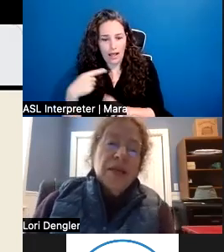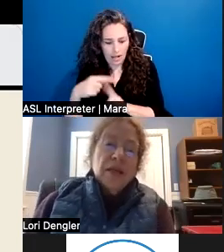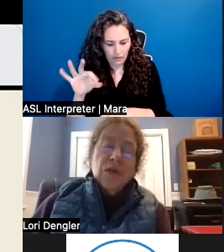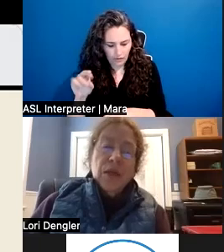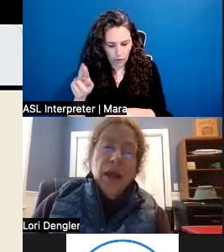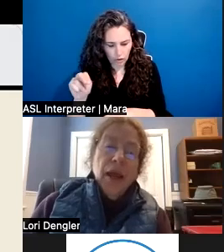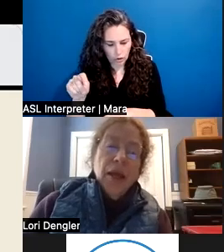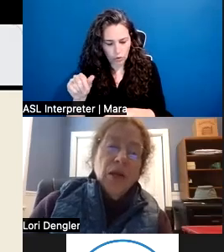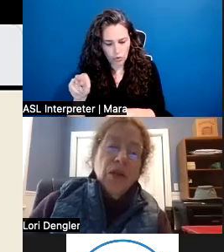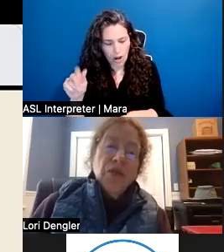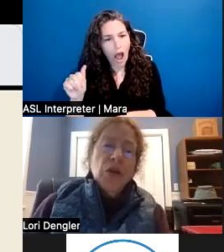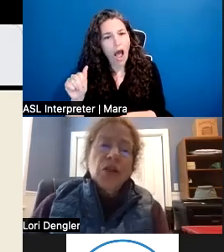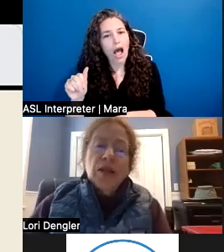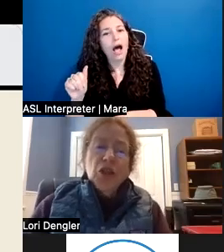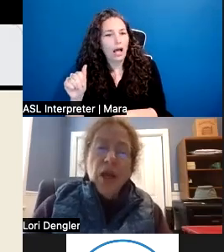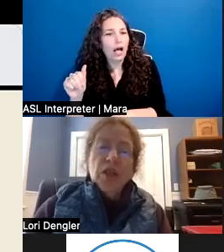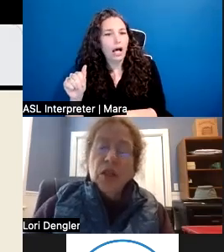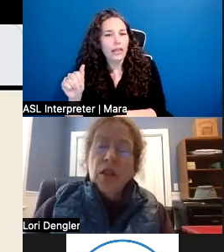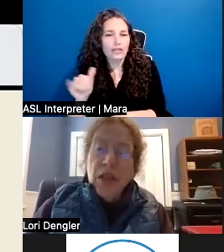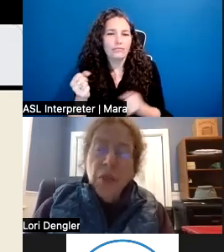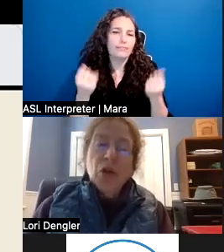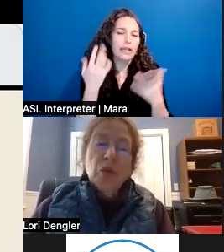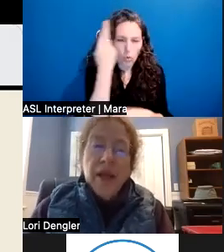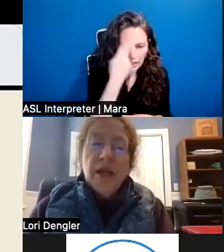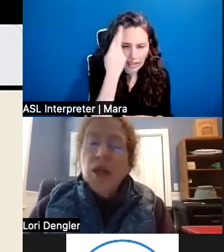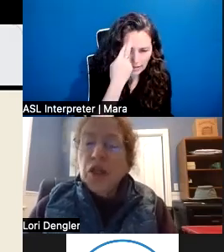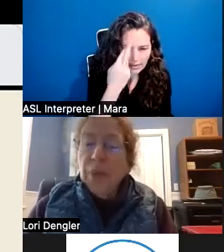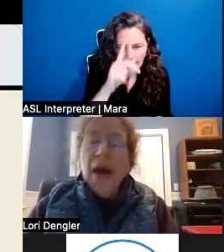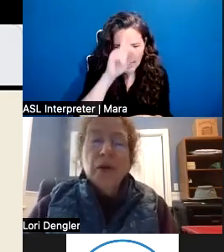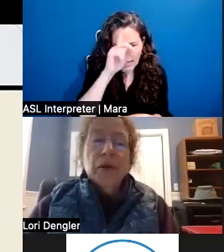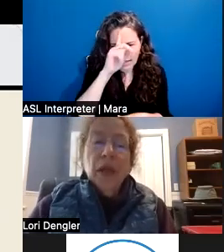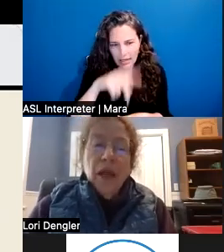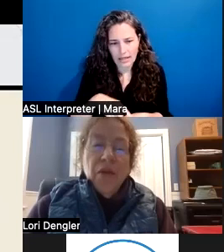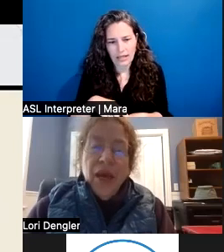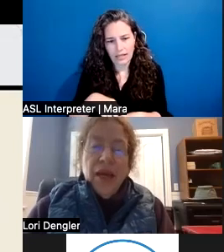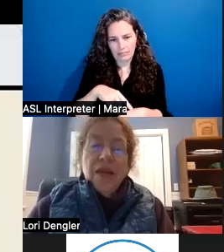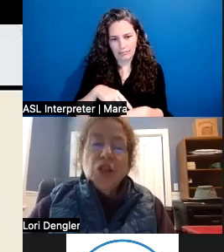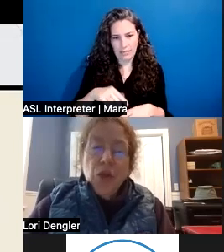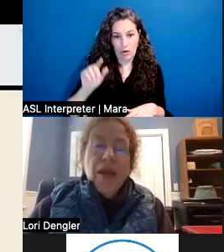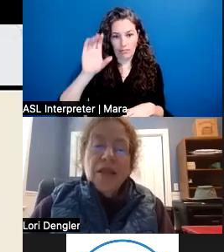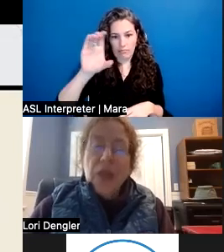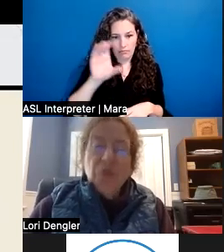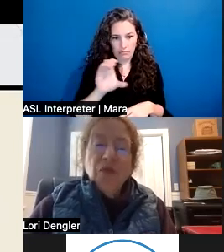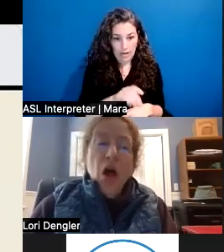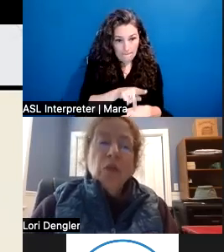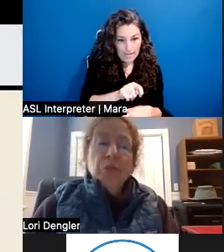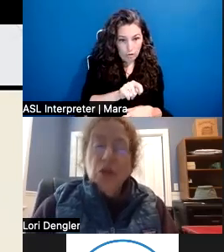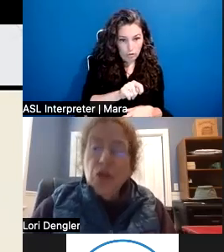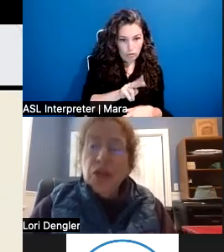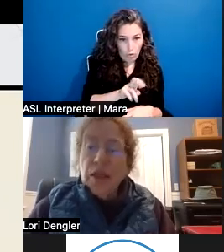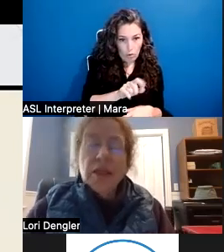of reasons. And the first is just the typical radiation pattern that a strike-slip